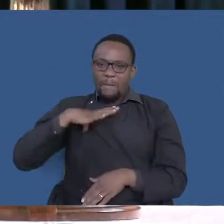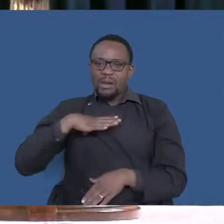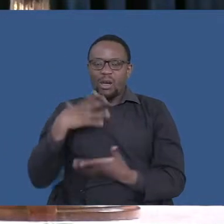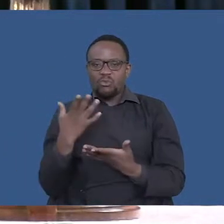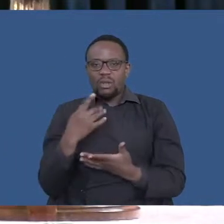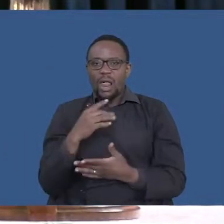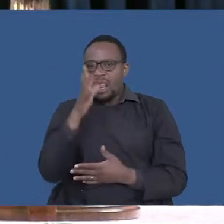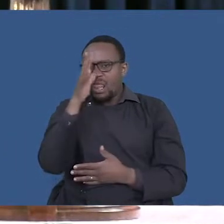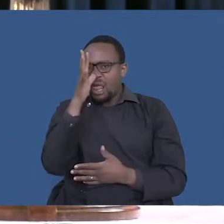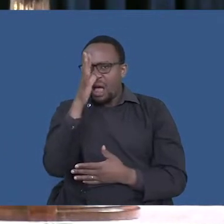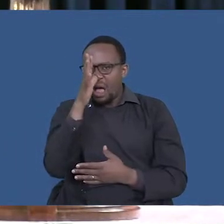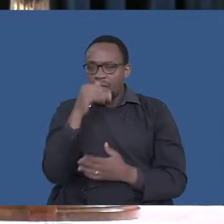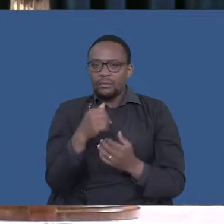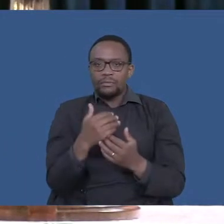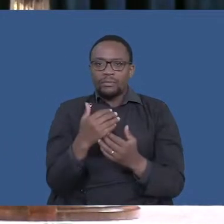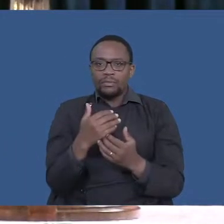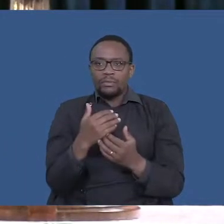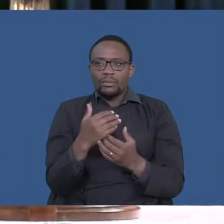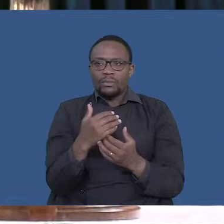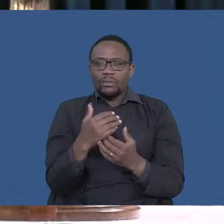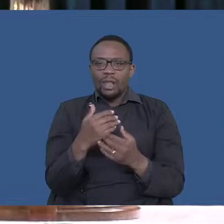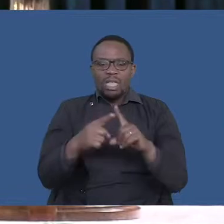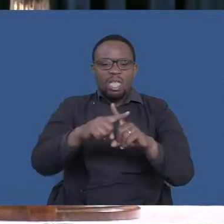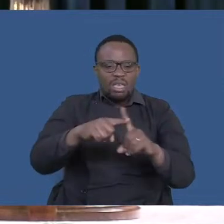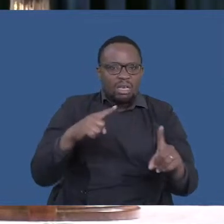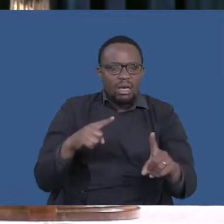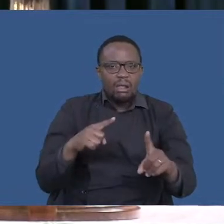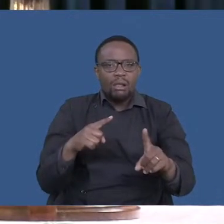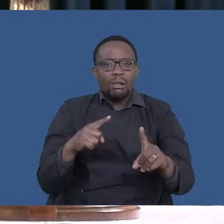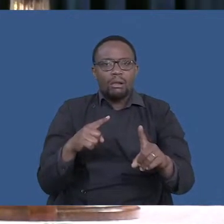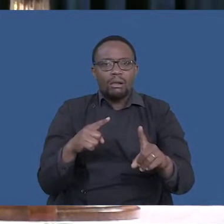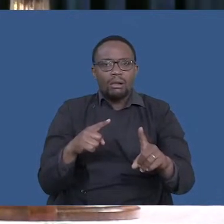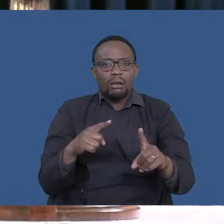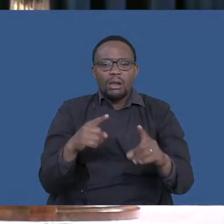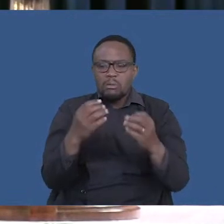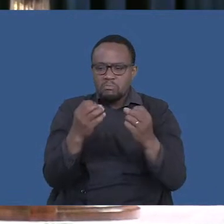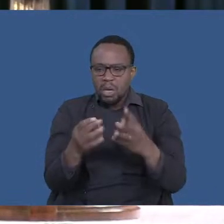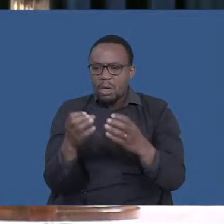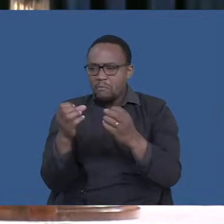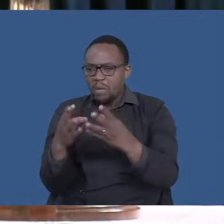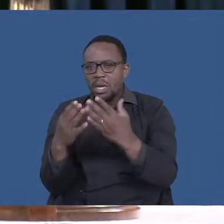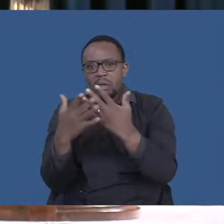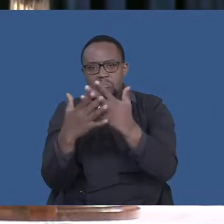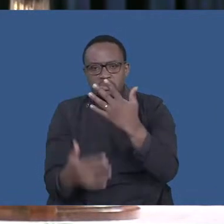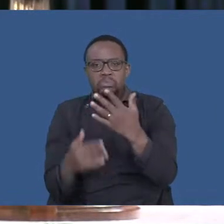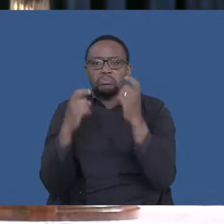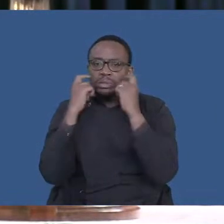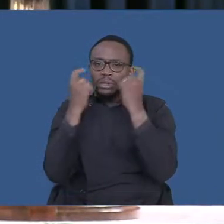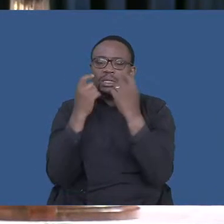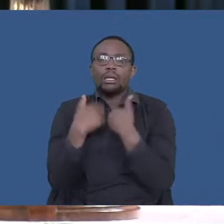lying tongue, hands that shed innocent blood, and many other sins that you